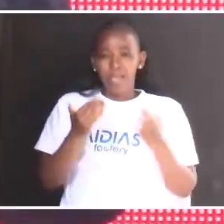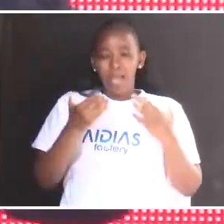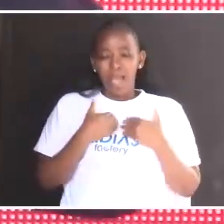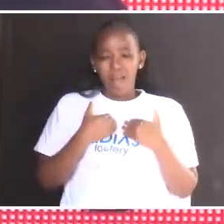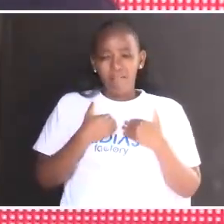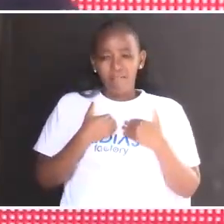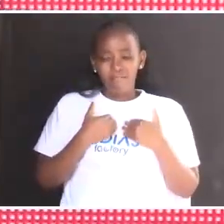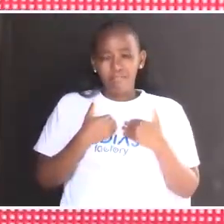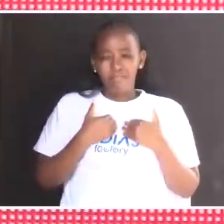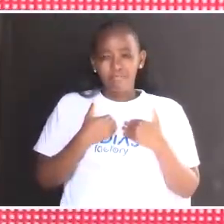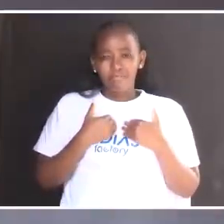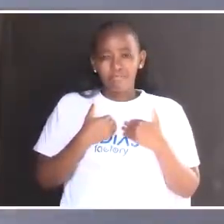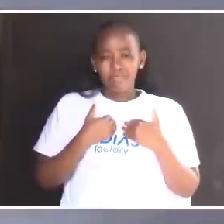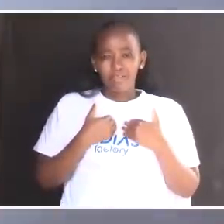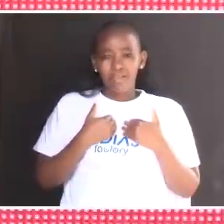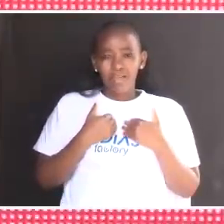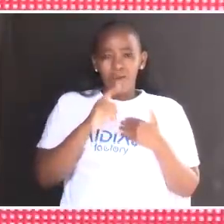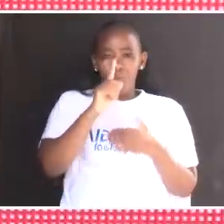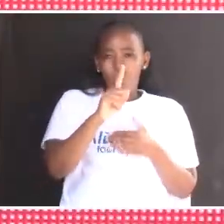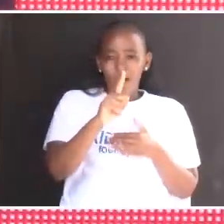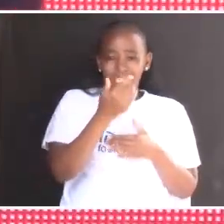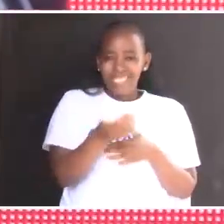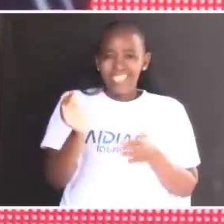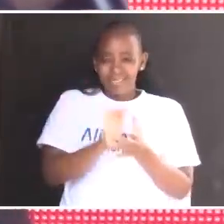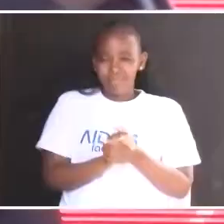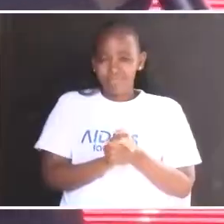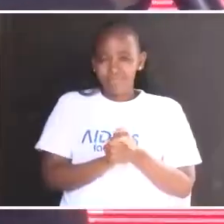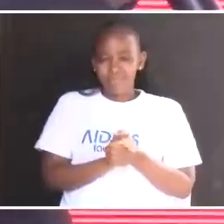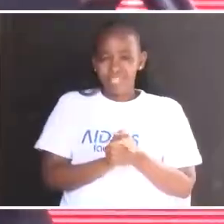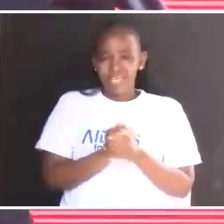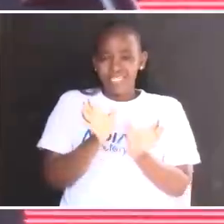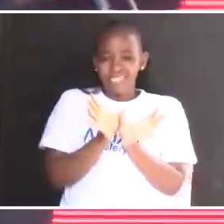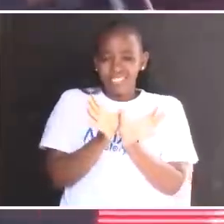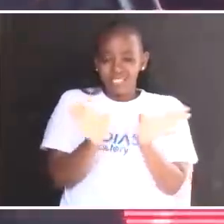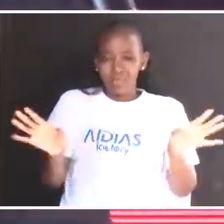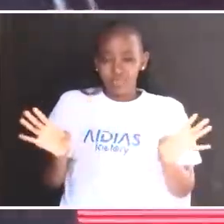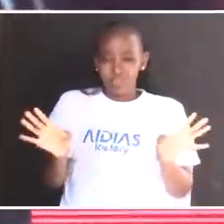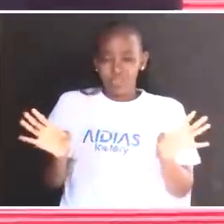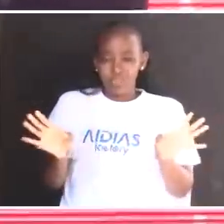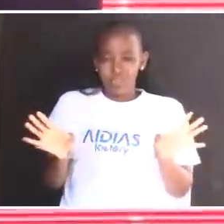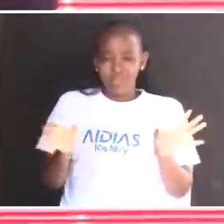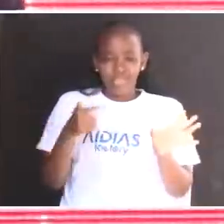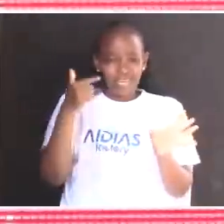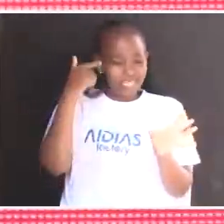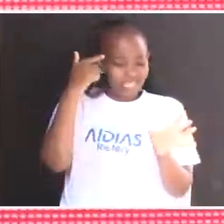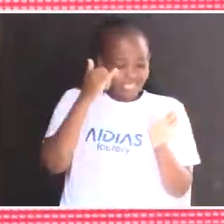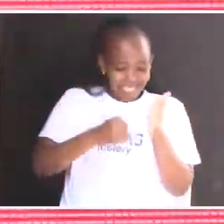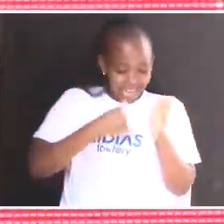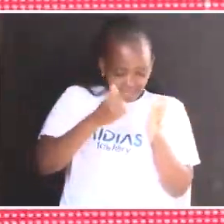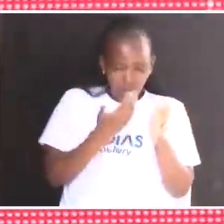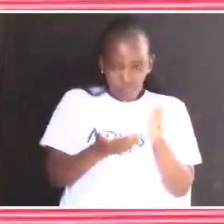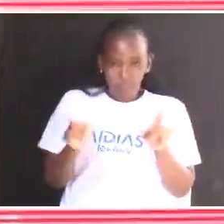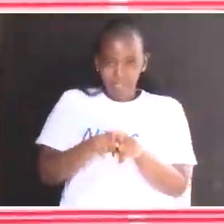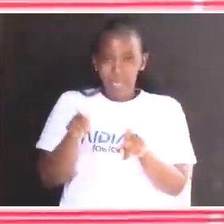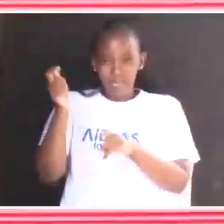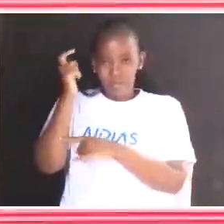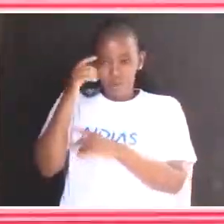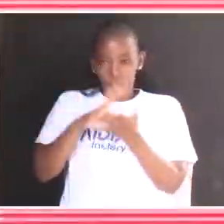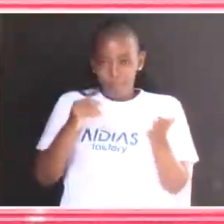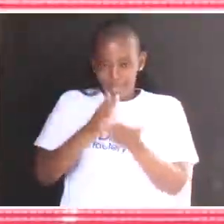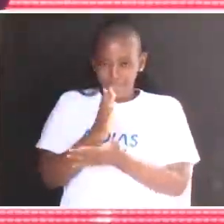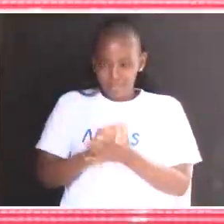catch in trademarks. Na hii ndio ina distinguish between industrial property na